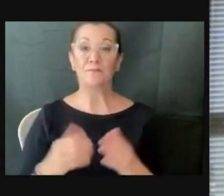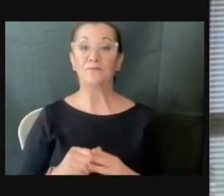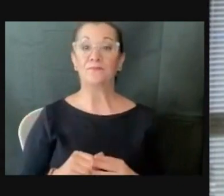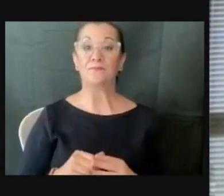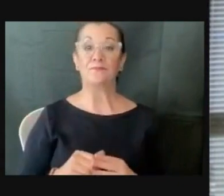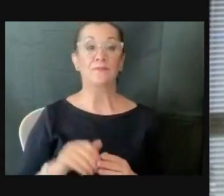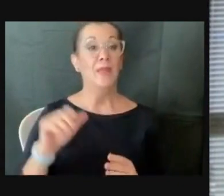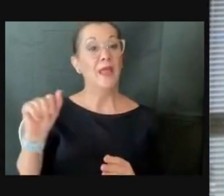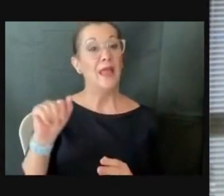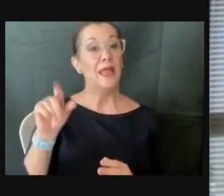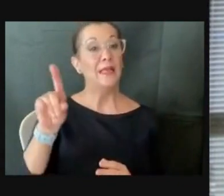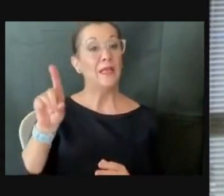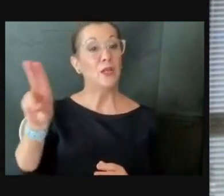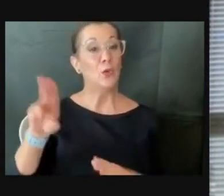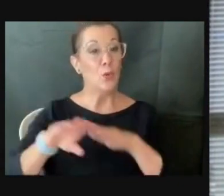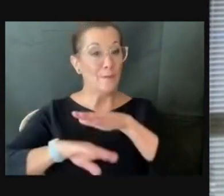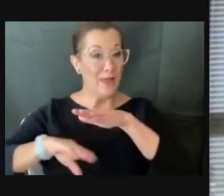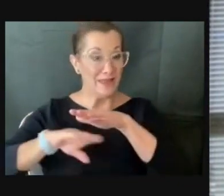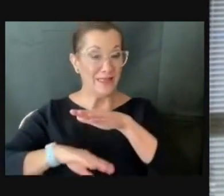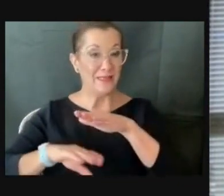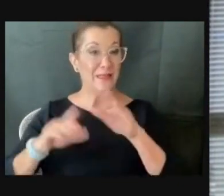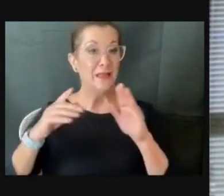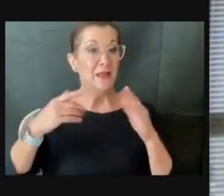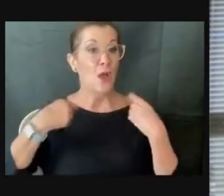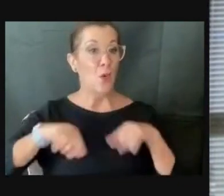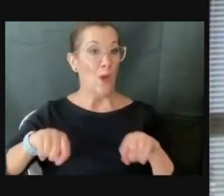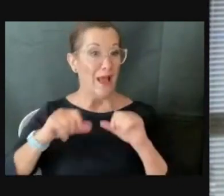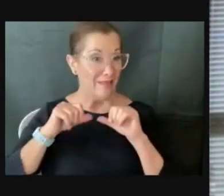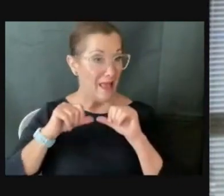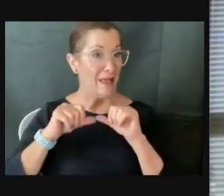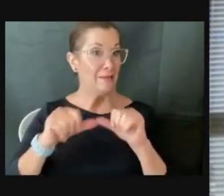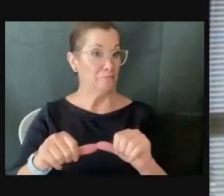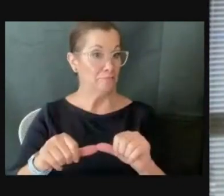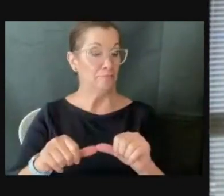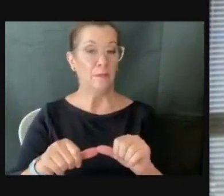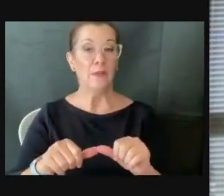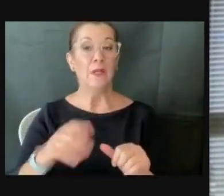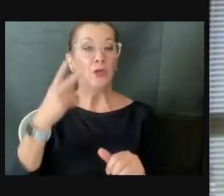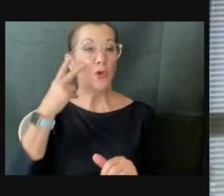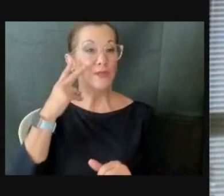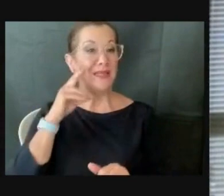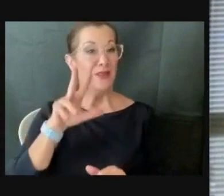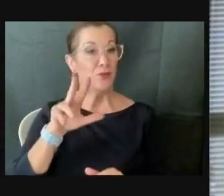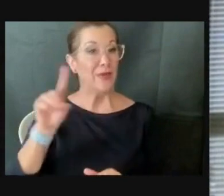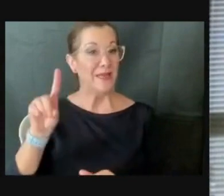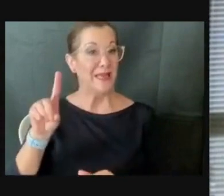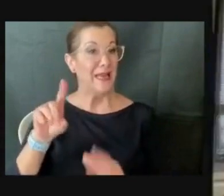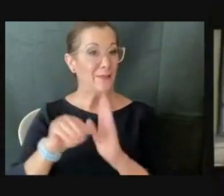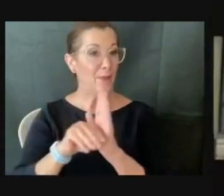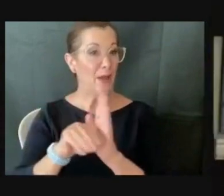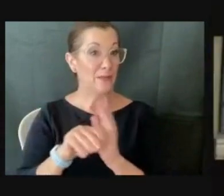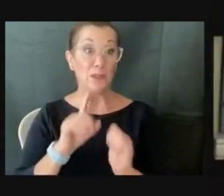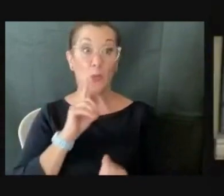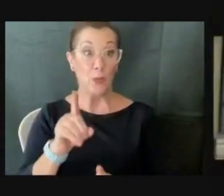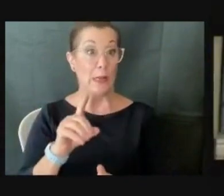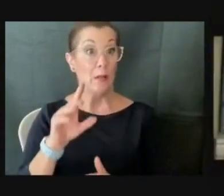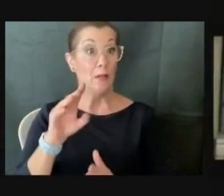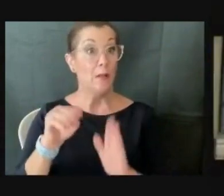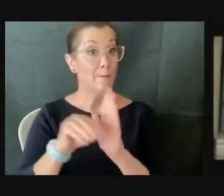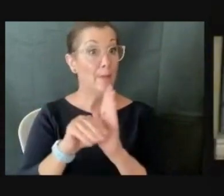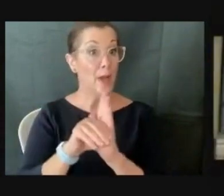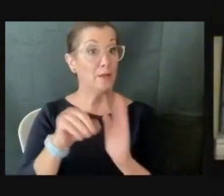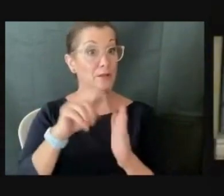So ADU basics. And as I go along, if you see any of these 3D models, these are models of real ADUs that we've designed here at Central Coast